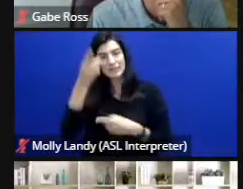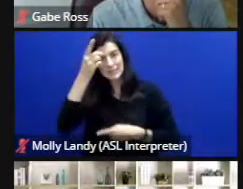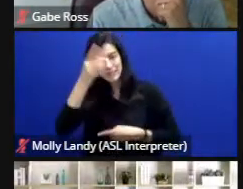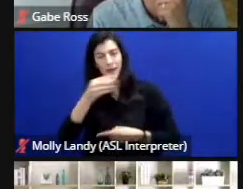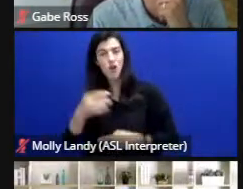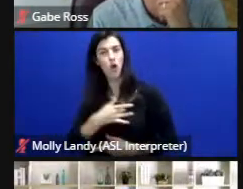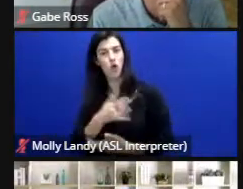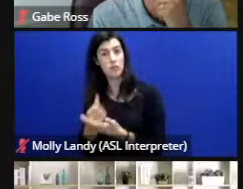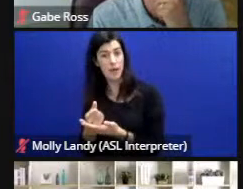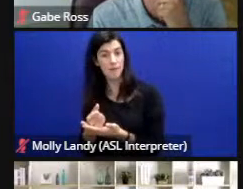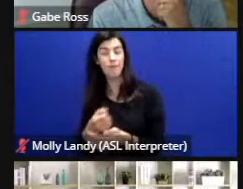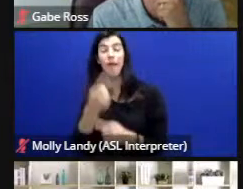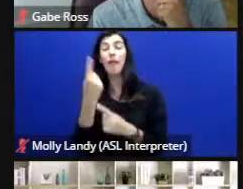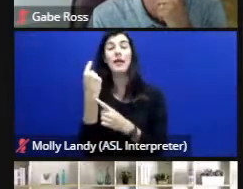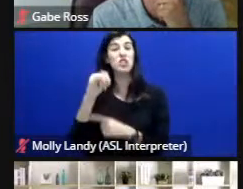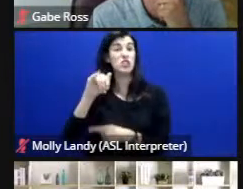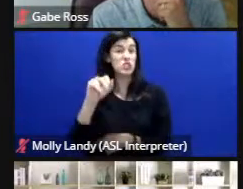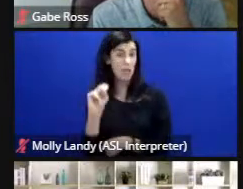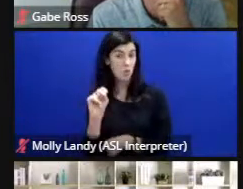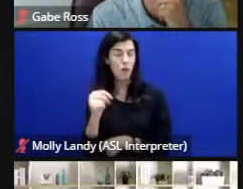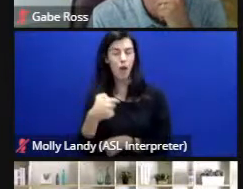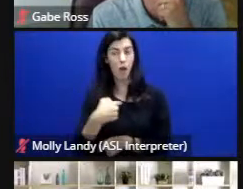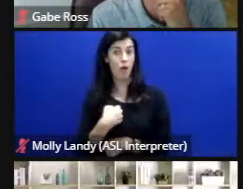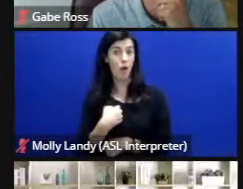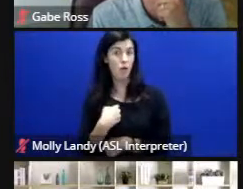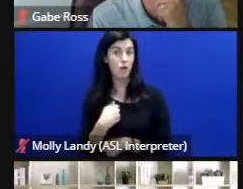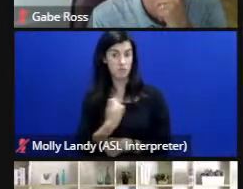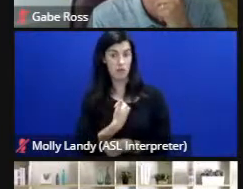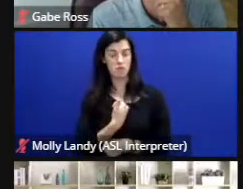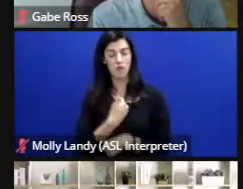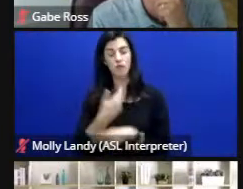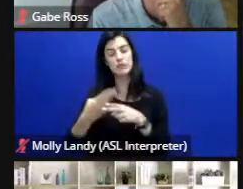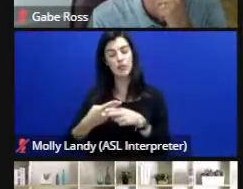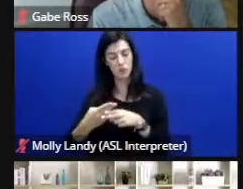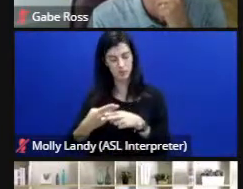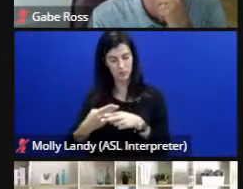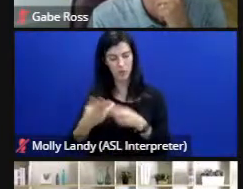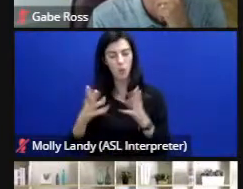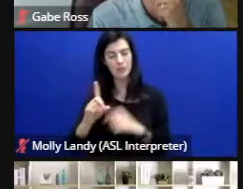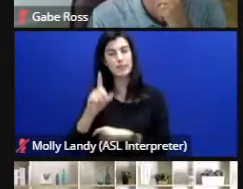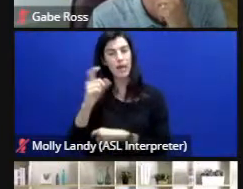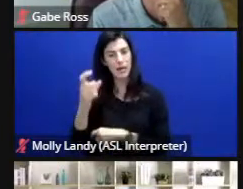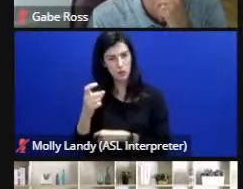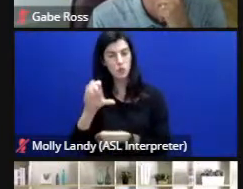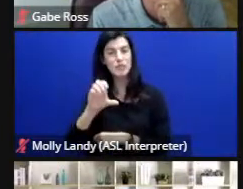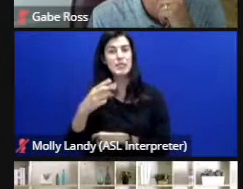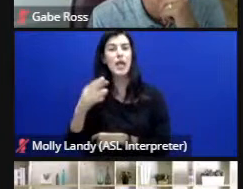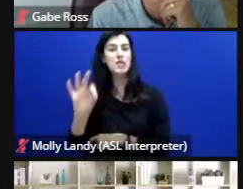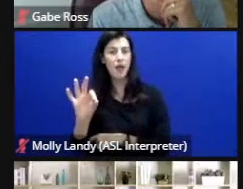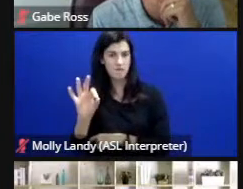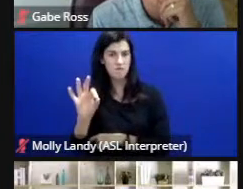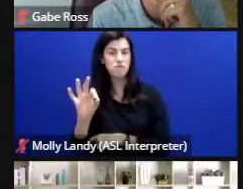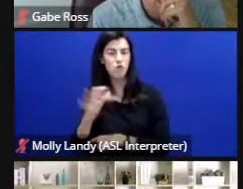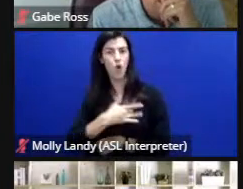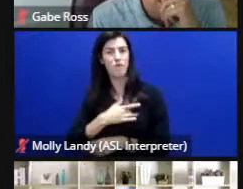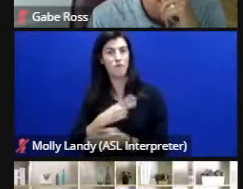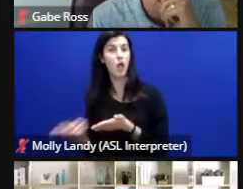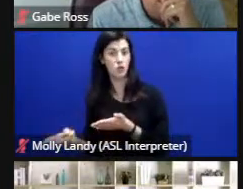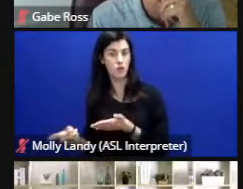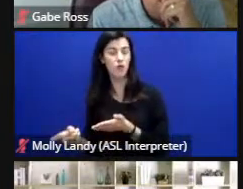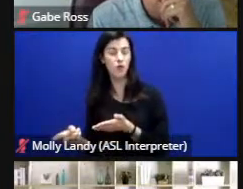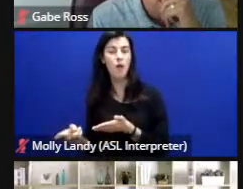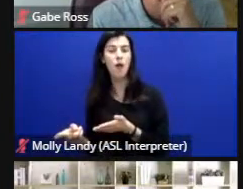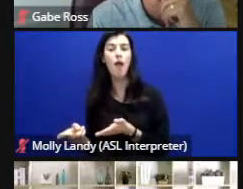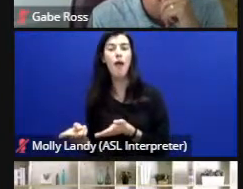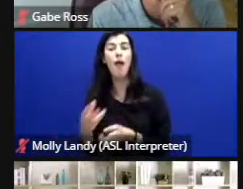last year, I was temporarily, inconclusively diagnosed with congestive heart failure. And